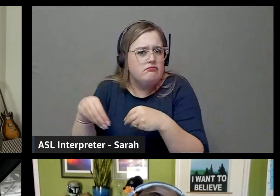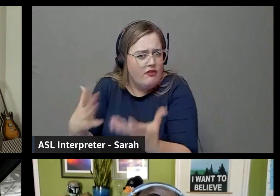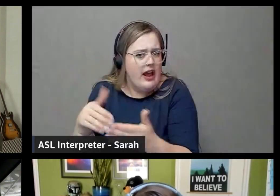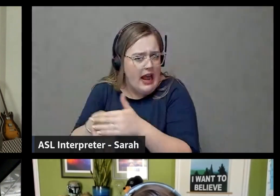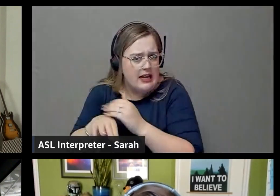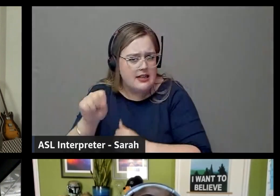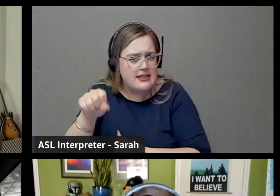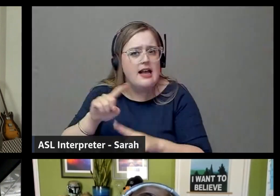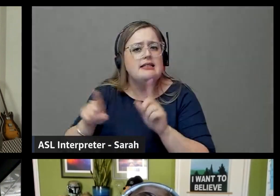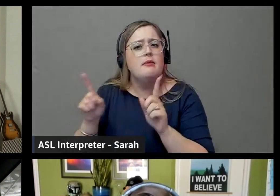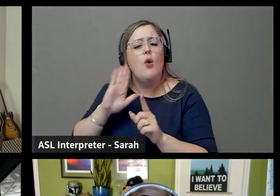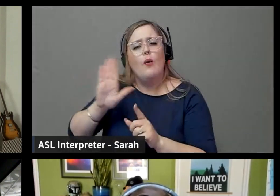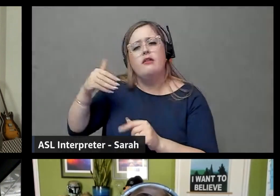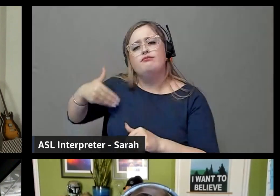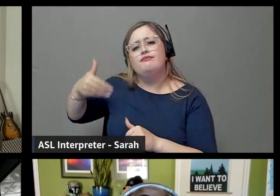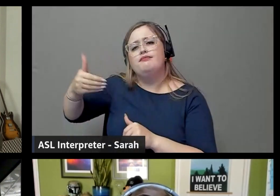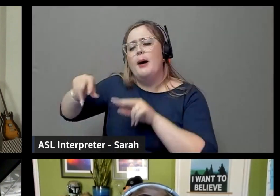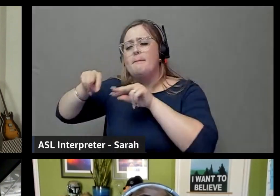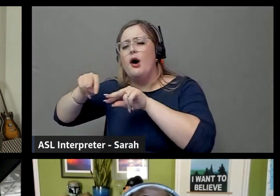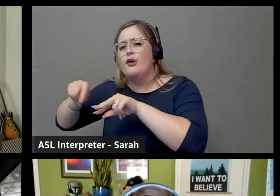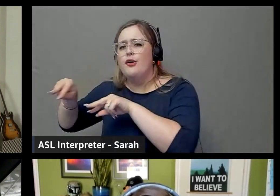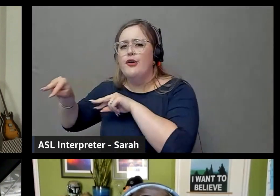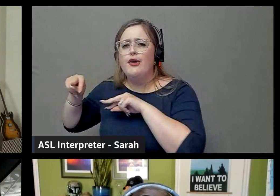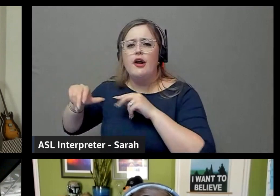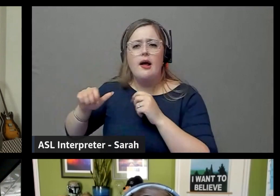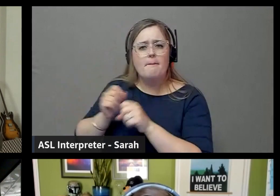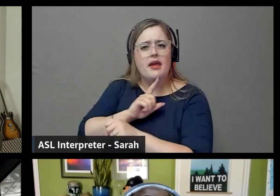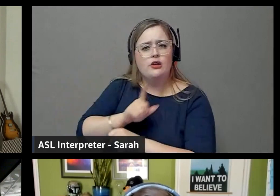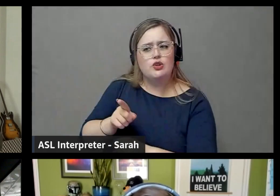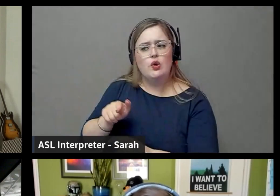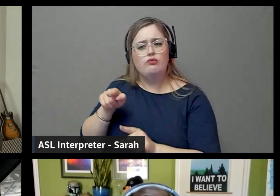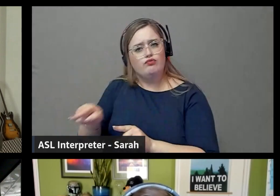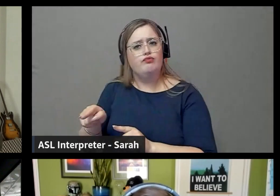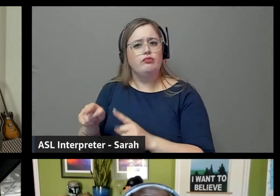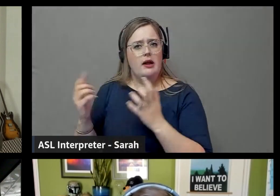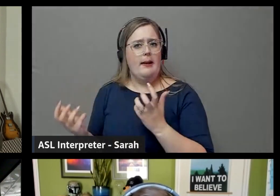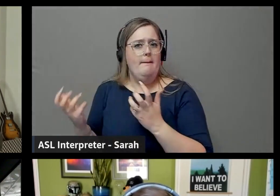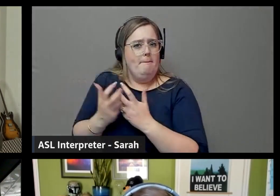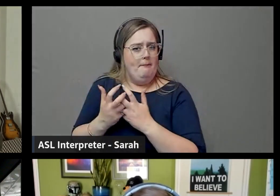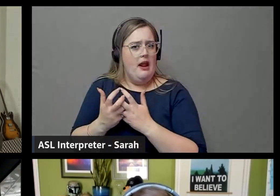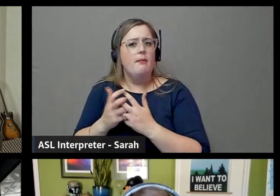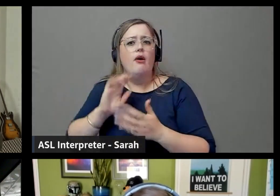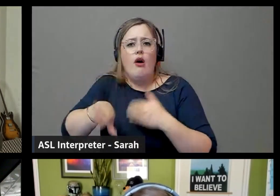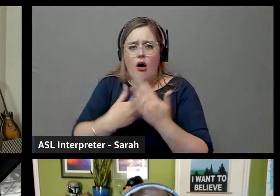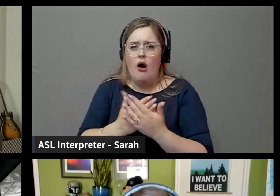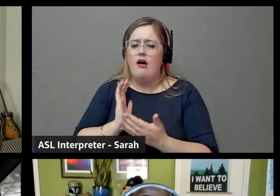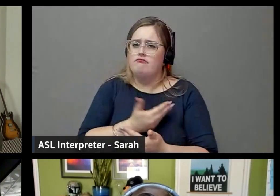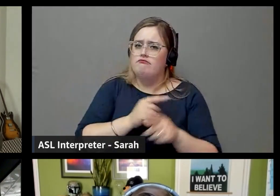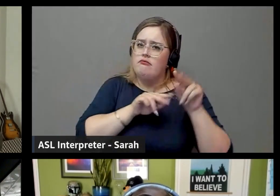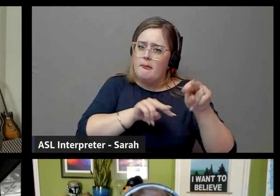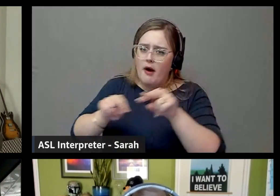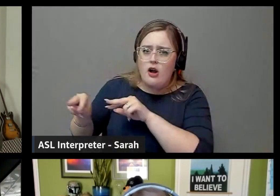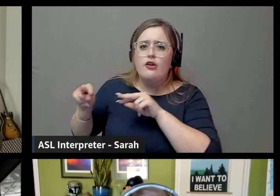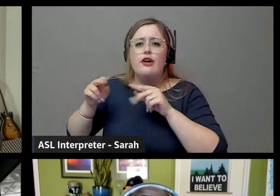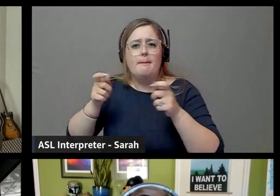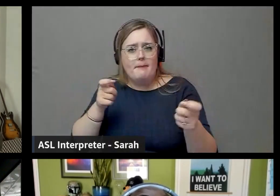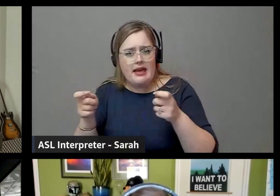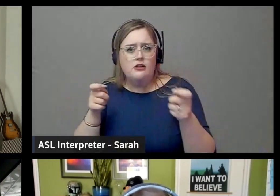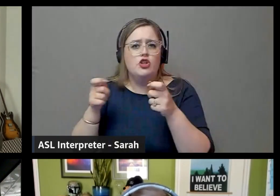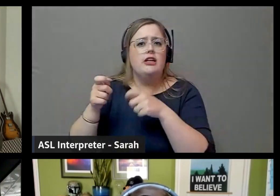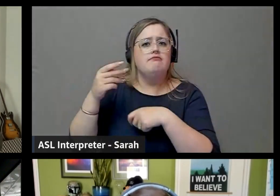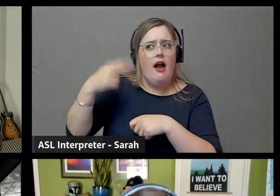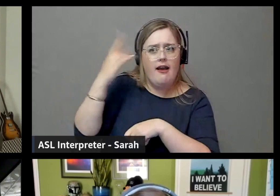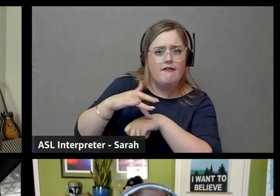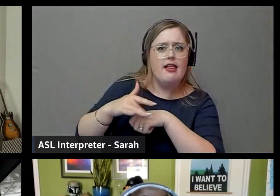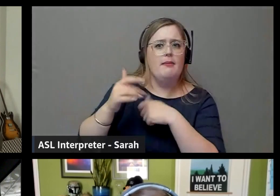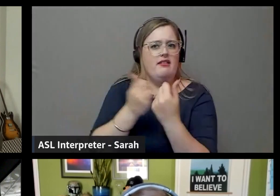that configuration to make sure that it's sort of compatible with all the monitoring and management and high availability that we do. So